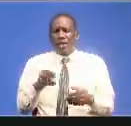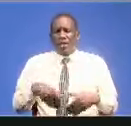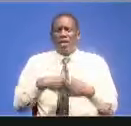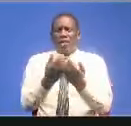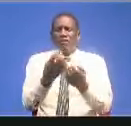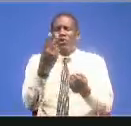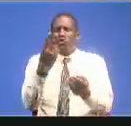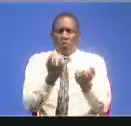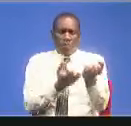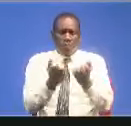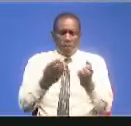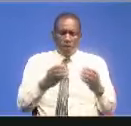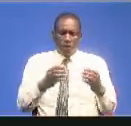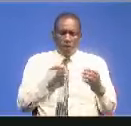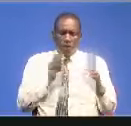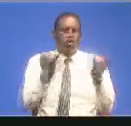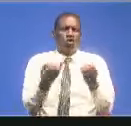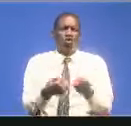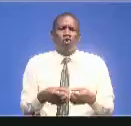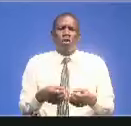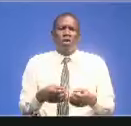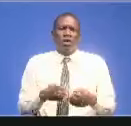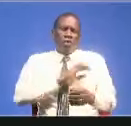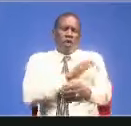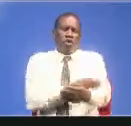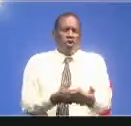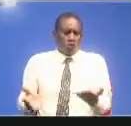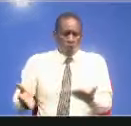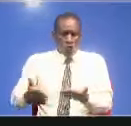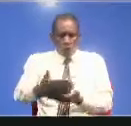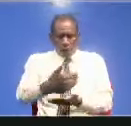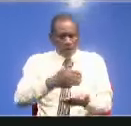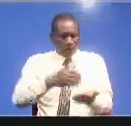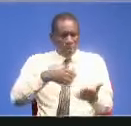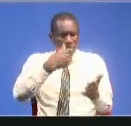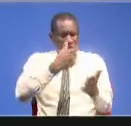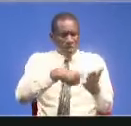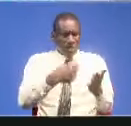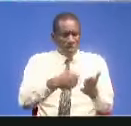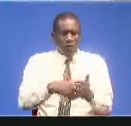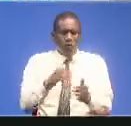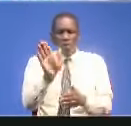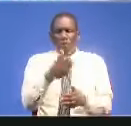two business bodies the authority to collect royalties on behalf of artists.